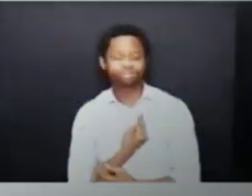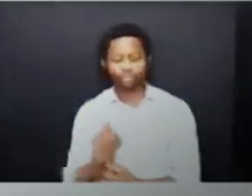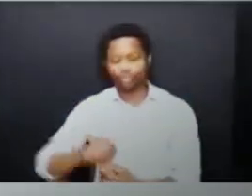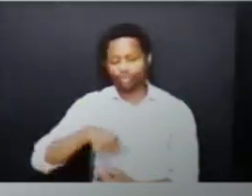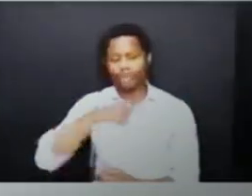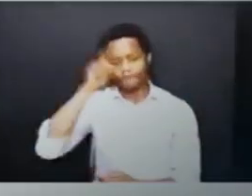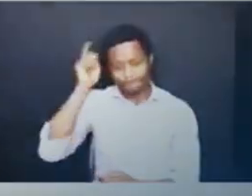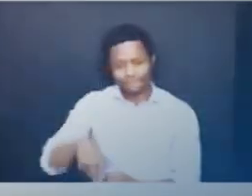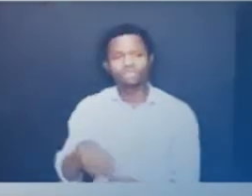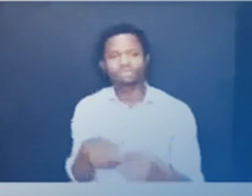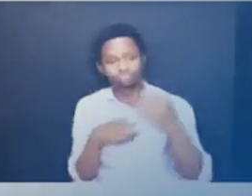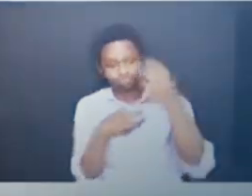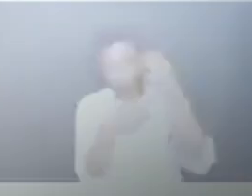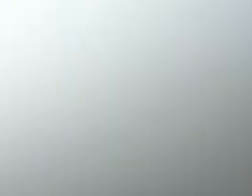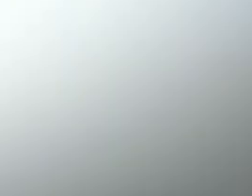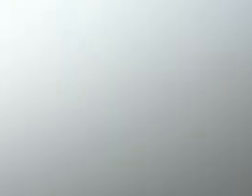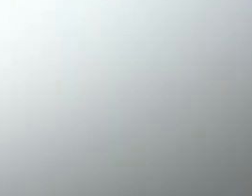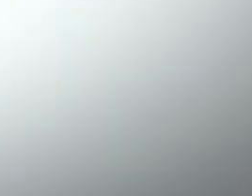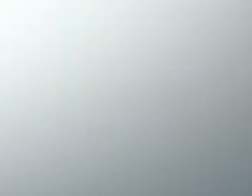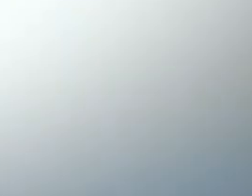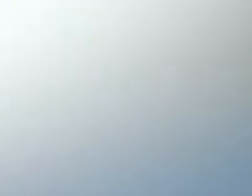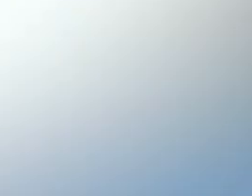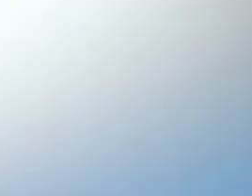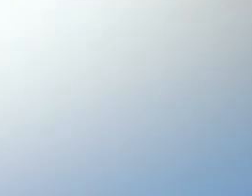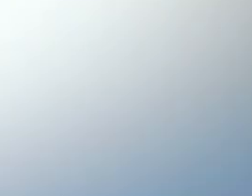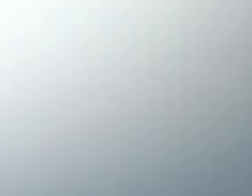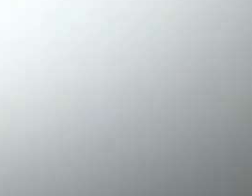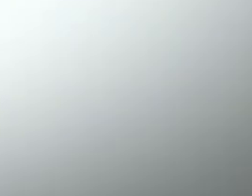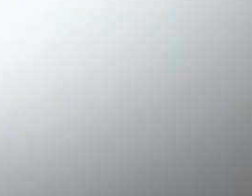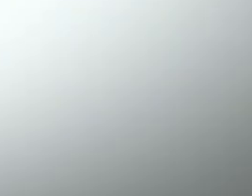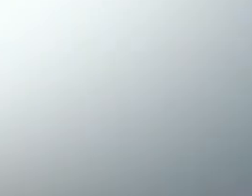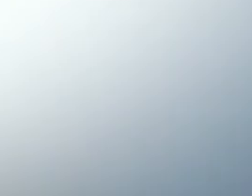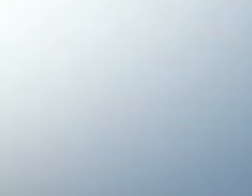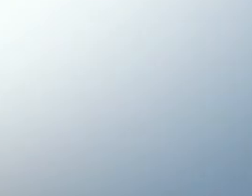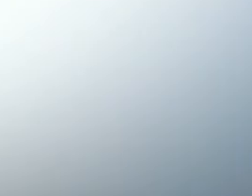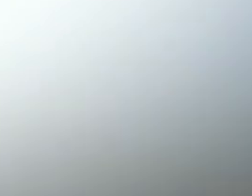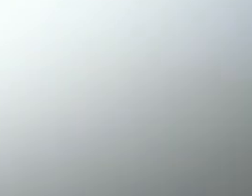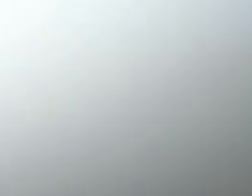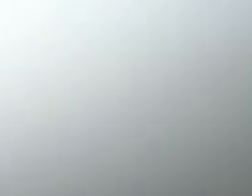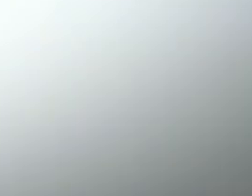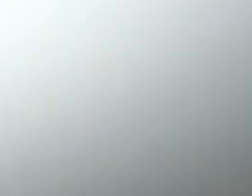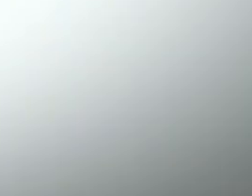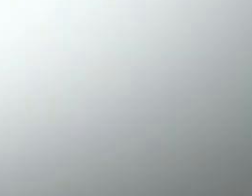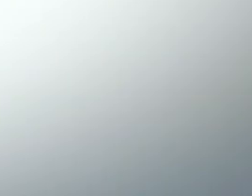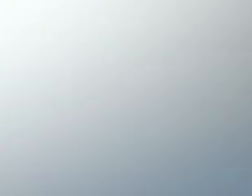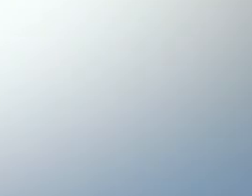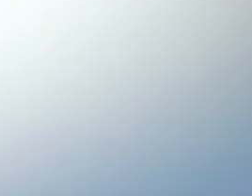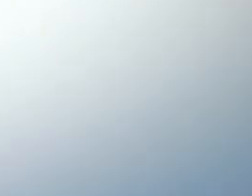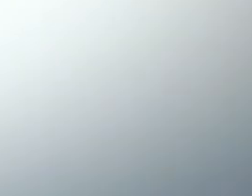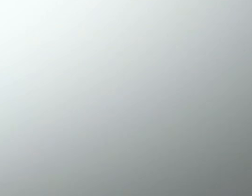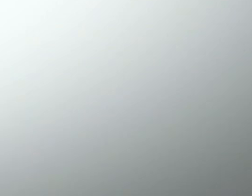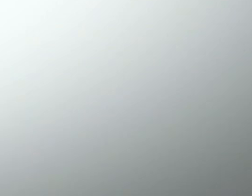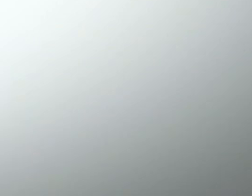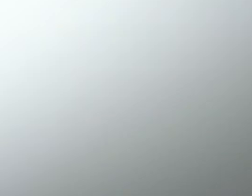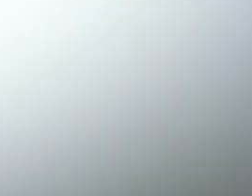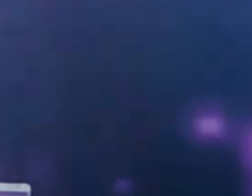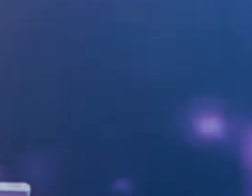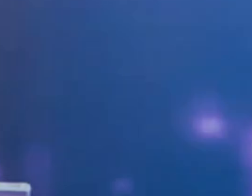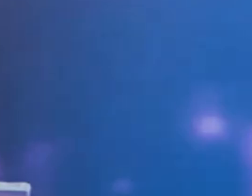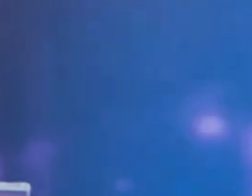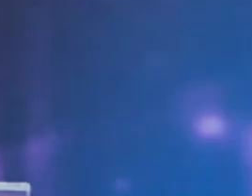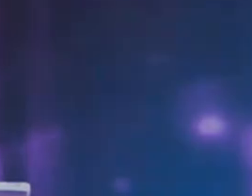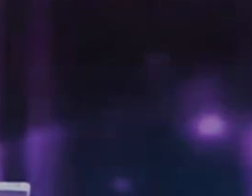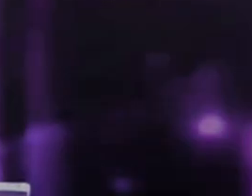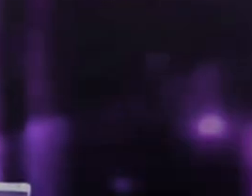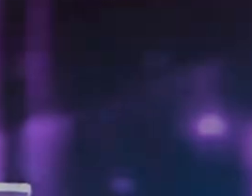must trust. You see, for those of us who are born again, the Bible